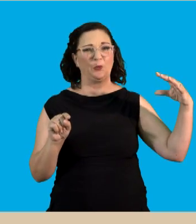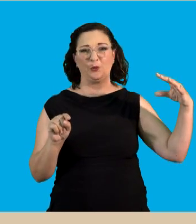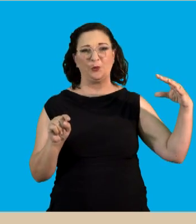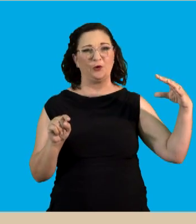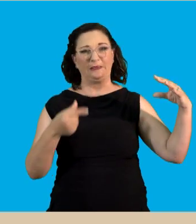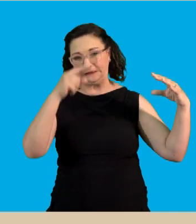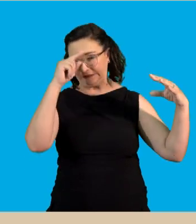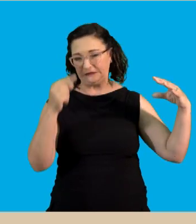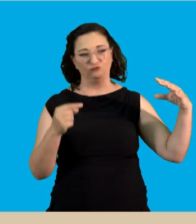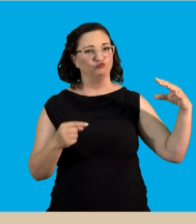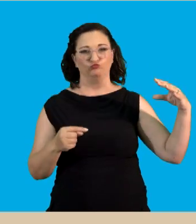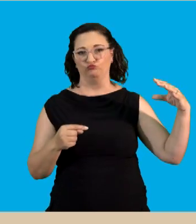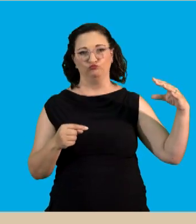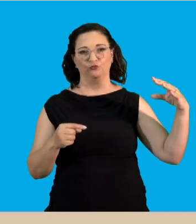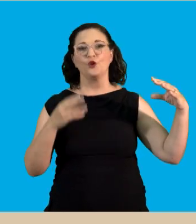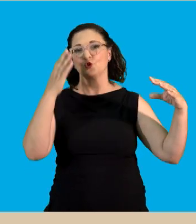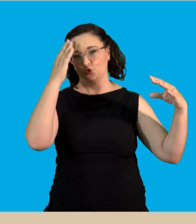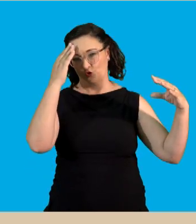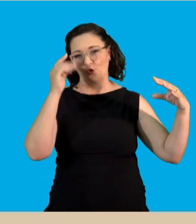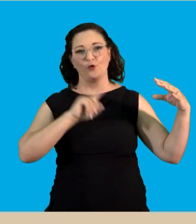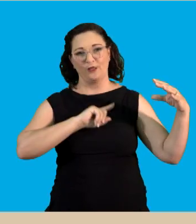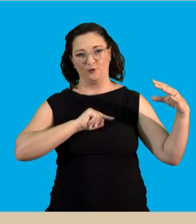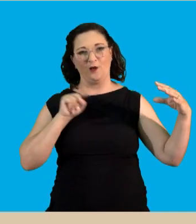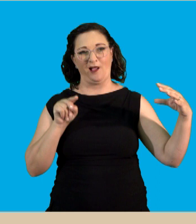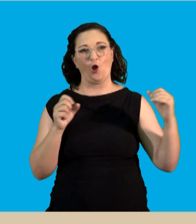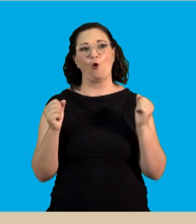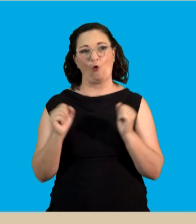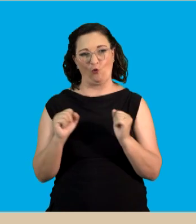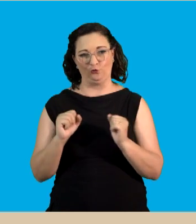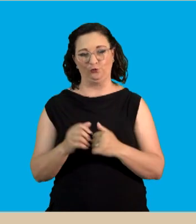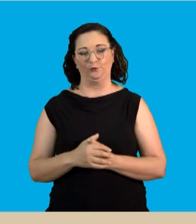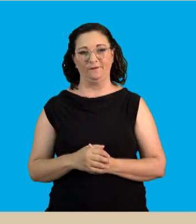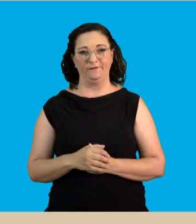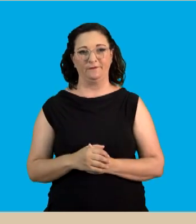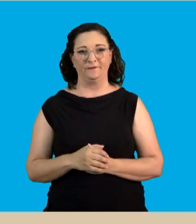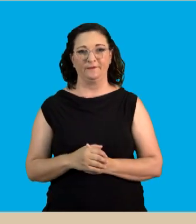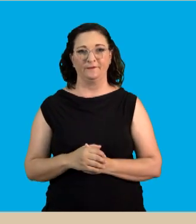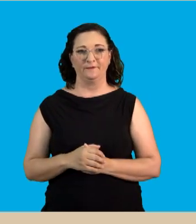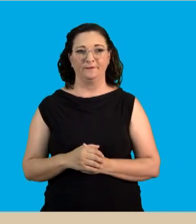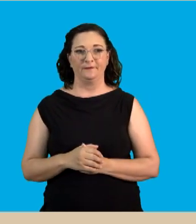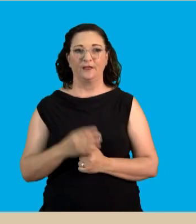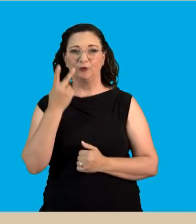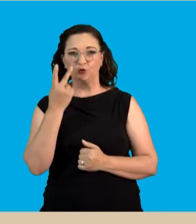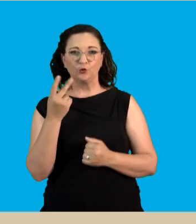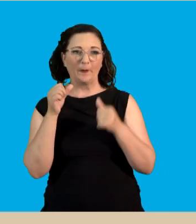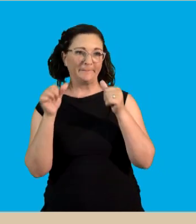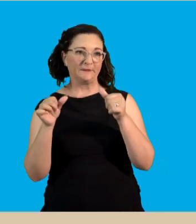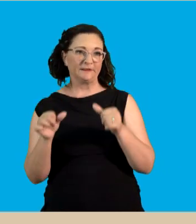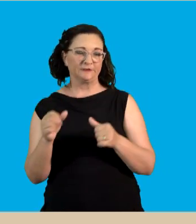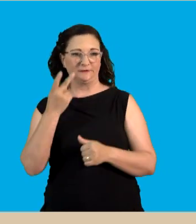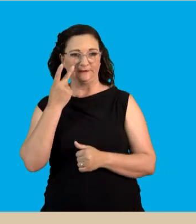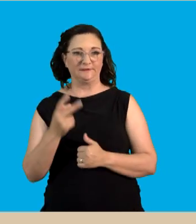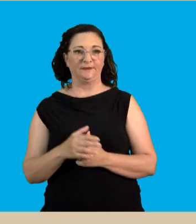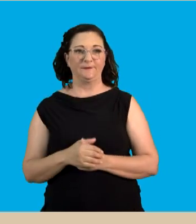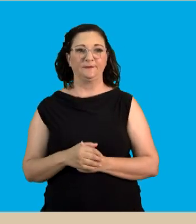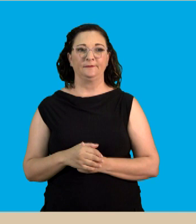very little heat. And because of that, you know that it is cold in Jupiter. And that is how Jupiter looks like